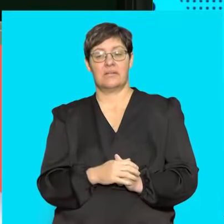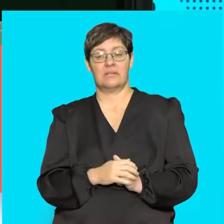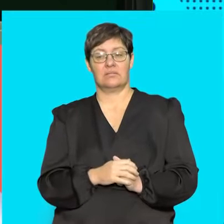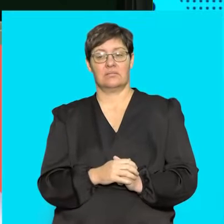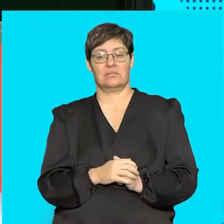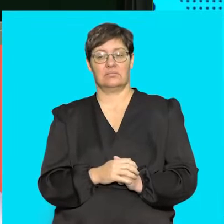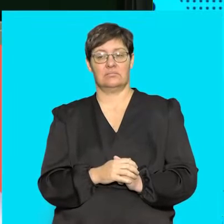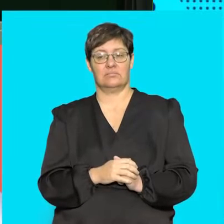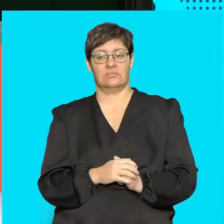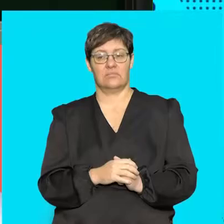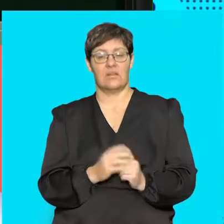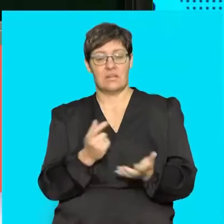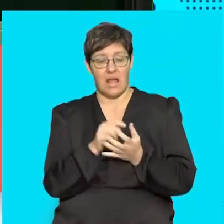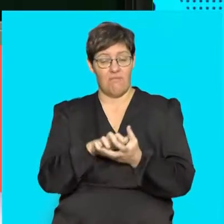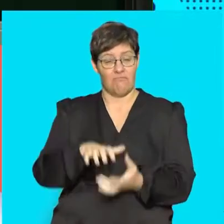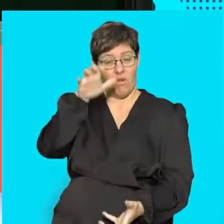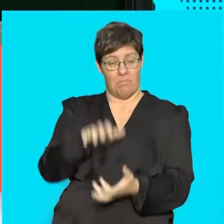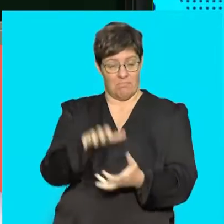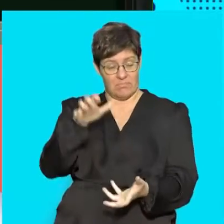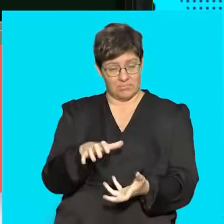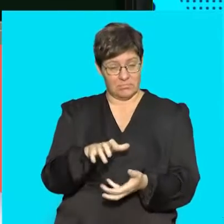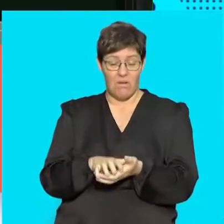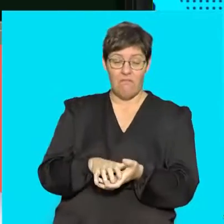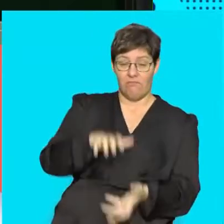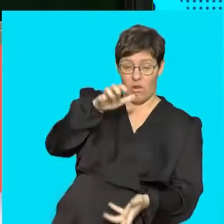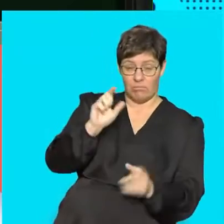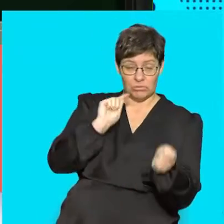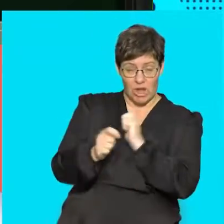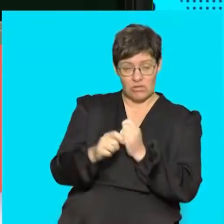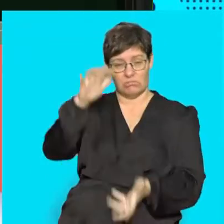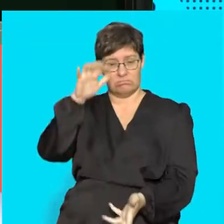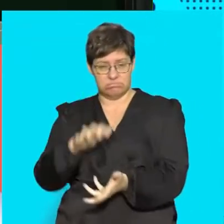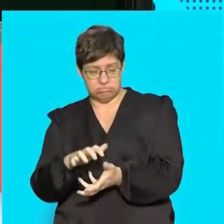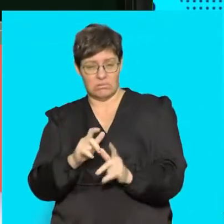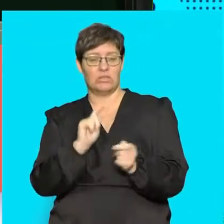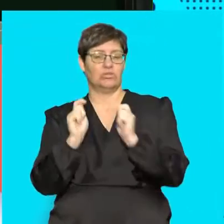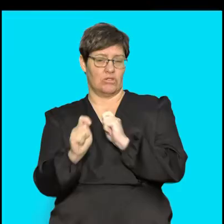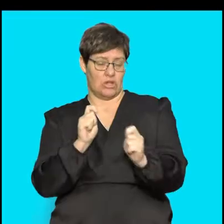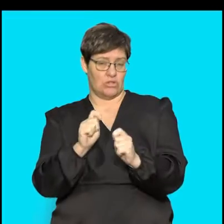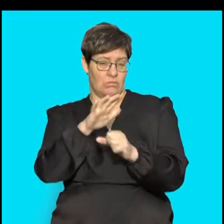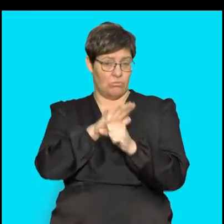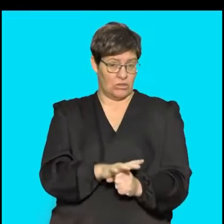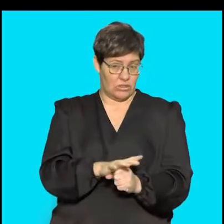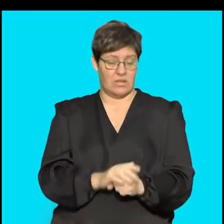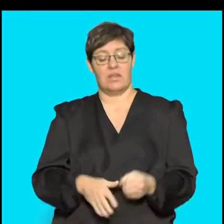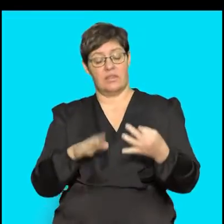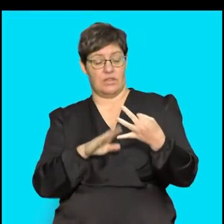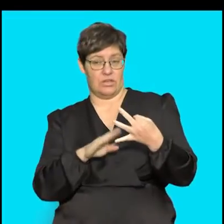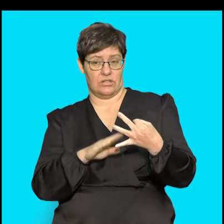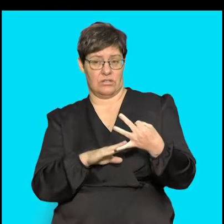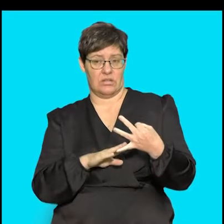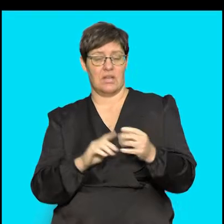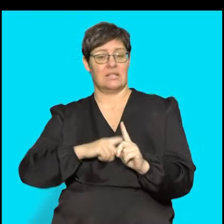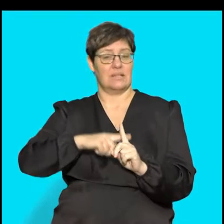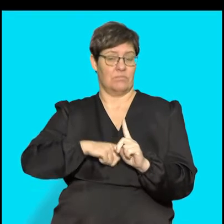works hand in hand with your volume. So a change in volume can change or alter your pressure. And then the